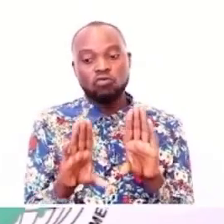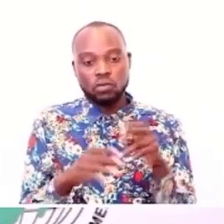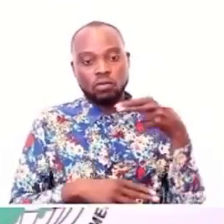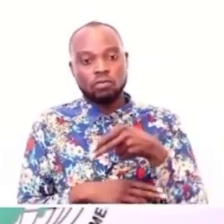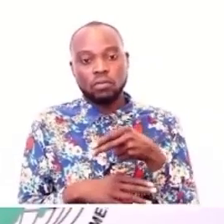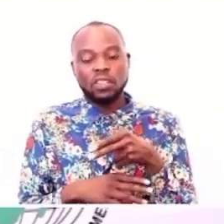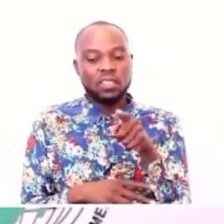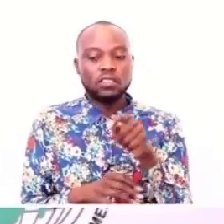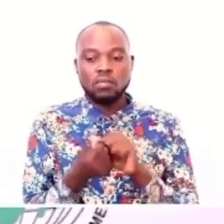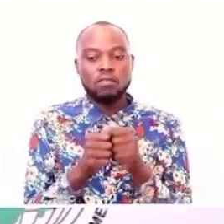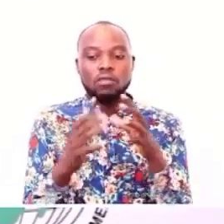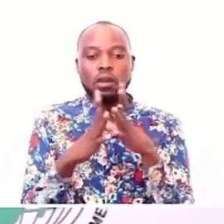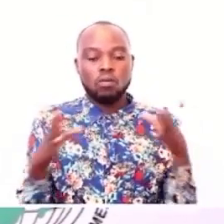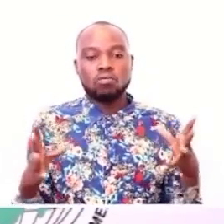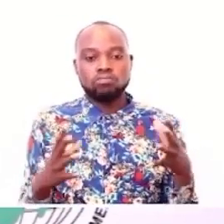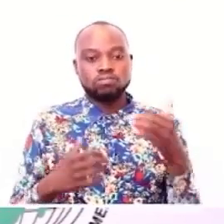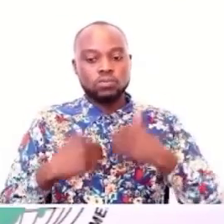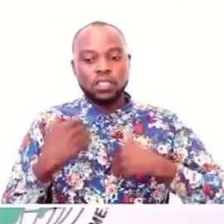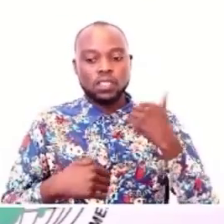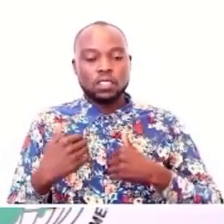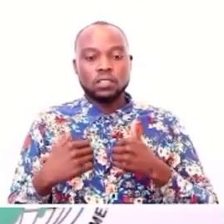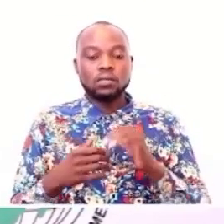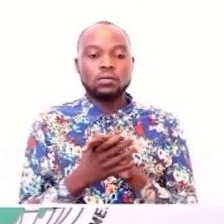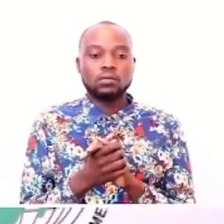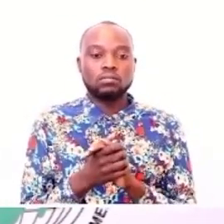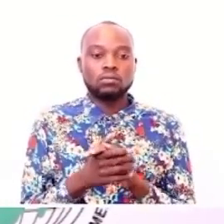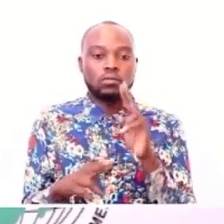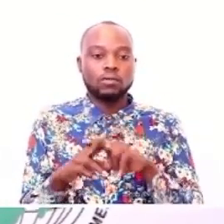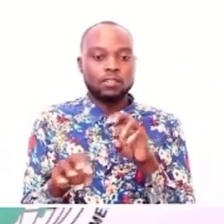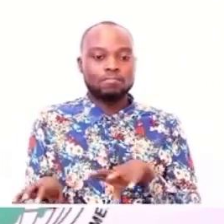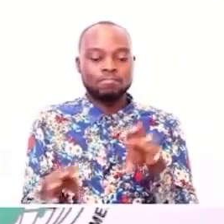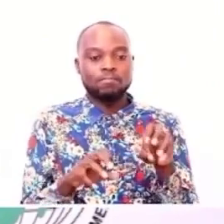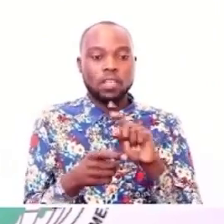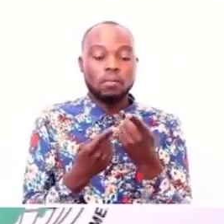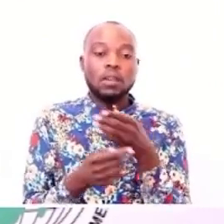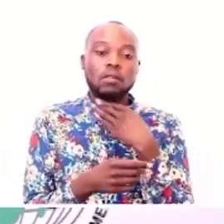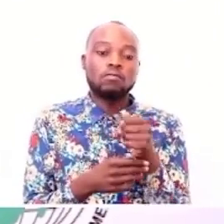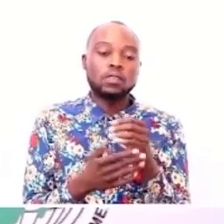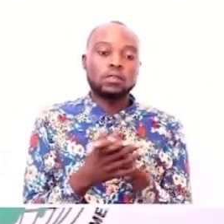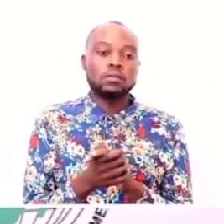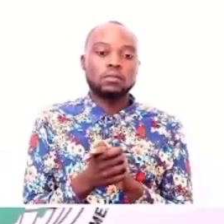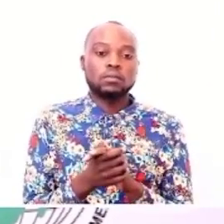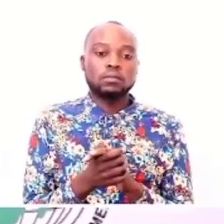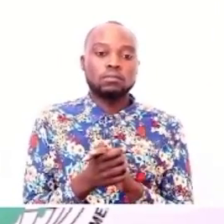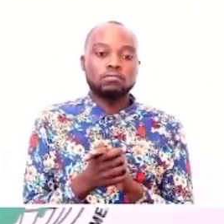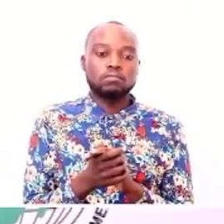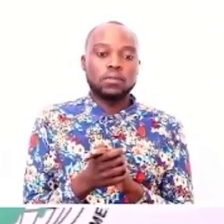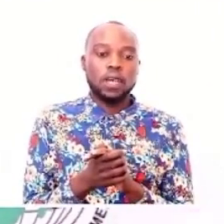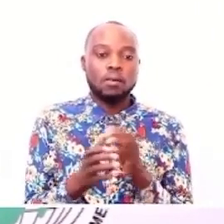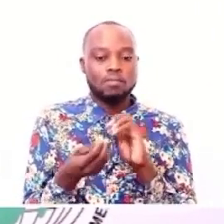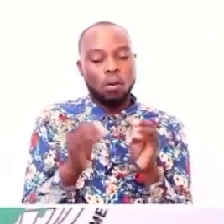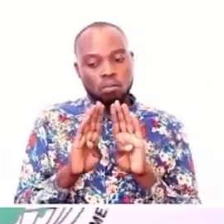major problem. The challenge is the carbon dioxide and the greenhouse gases that they emit that abate and push the